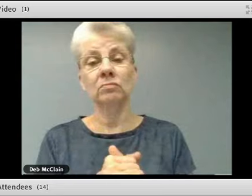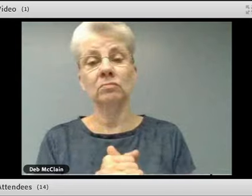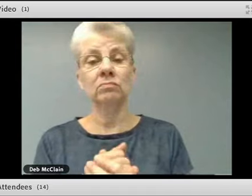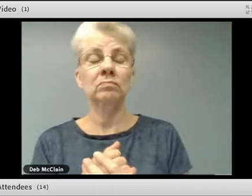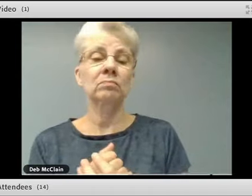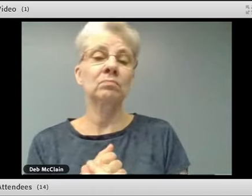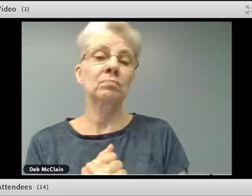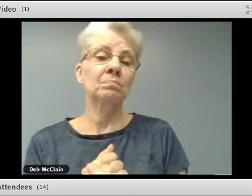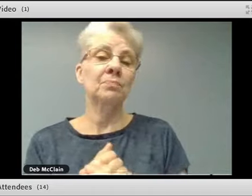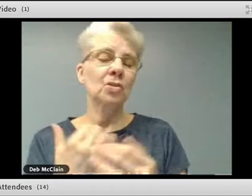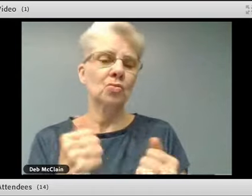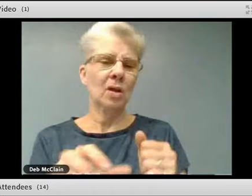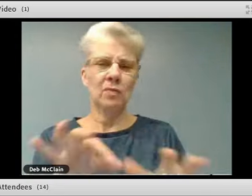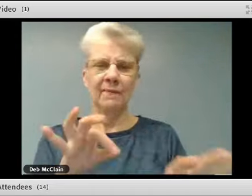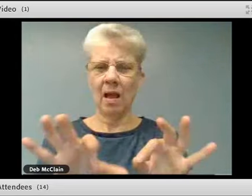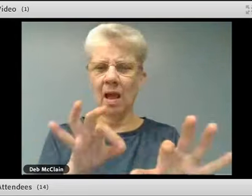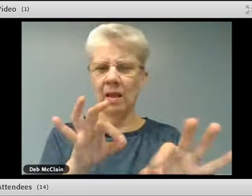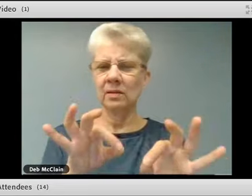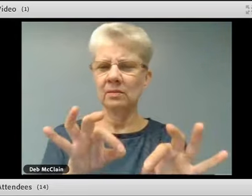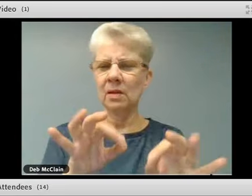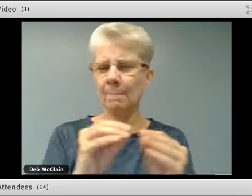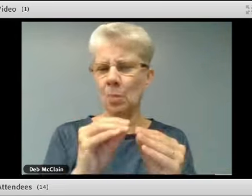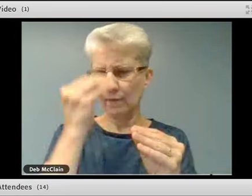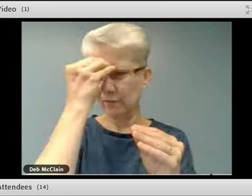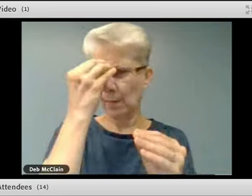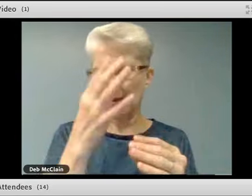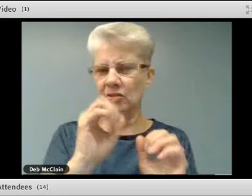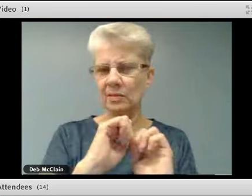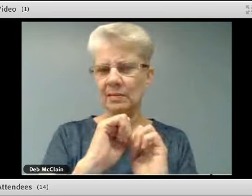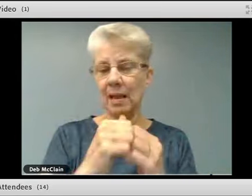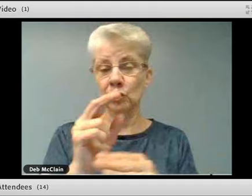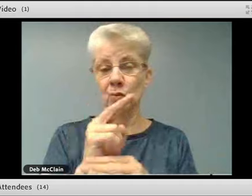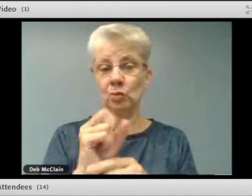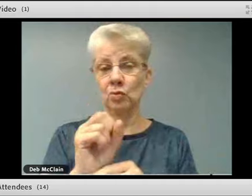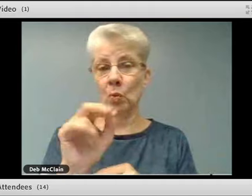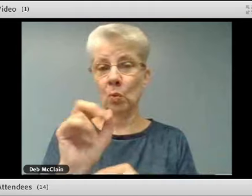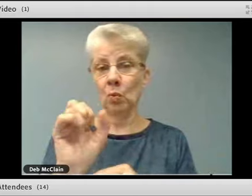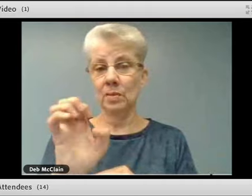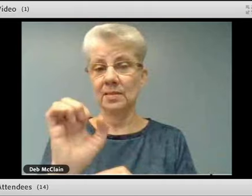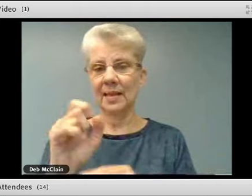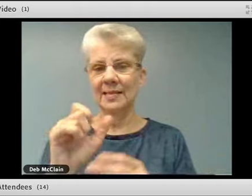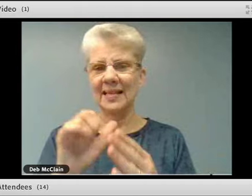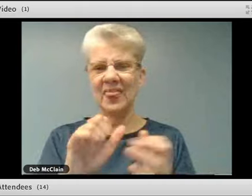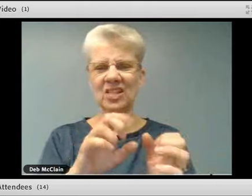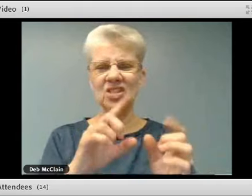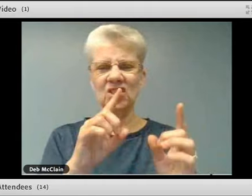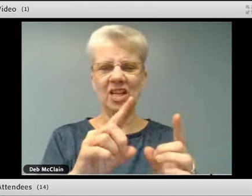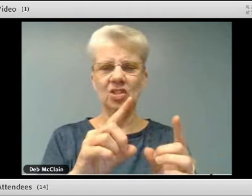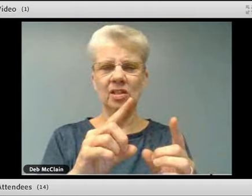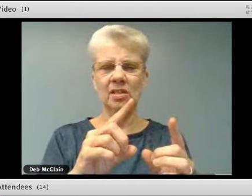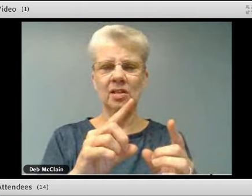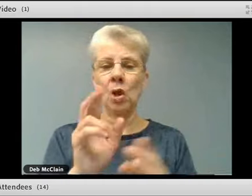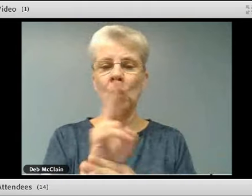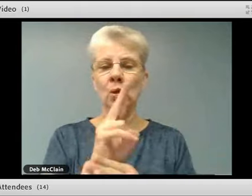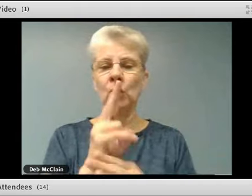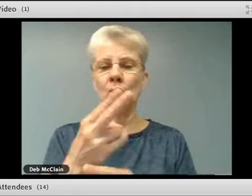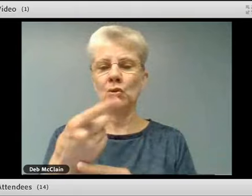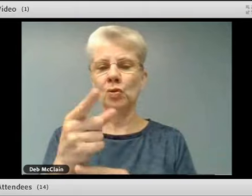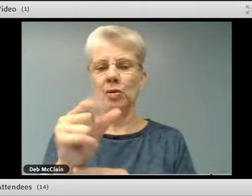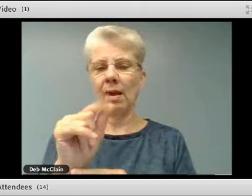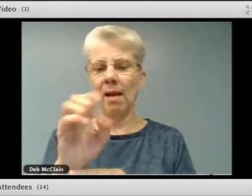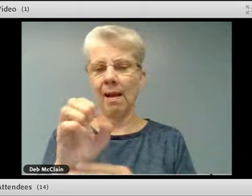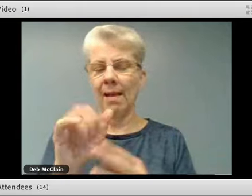trying to find more information on how to use the source sets in the education user guide, and it